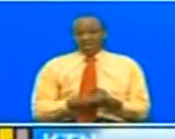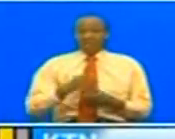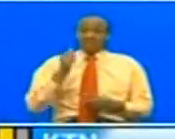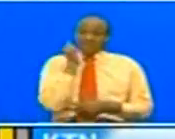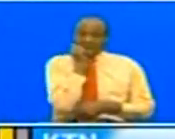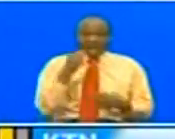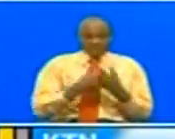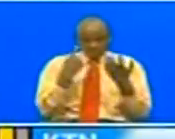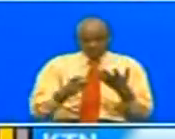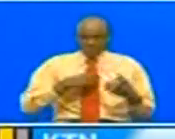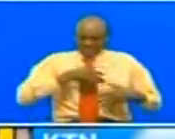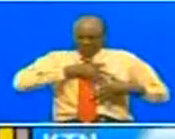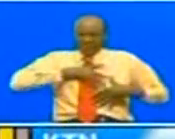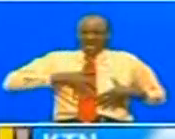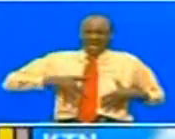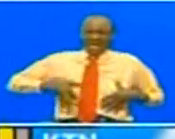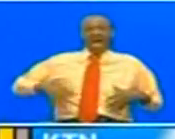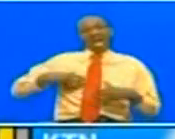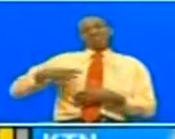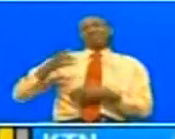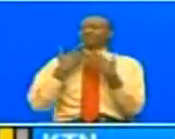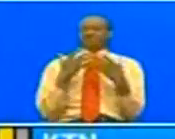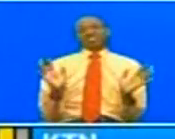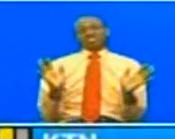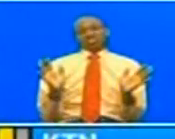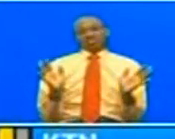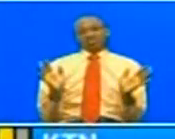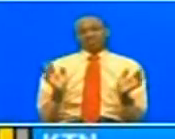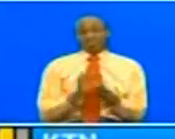Sadly, the cancer had spread to the other breast.